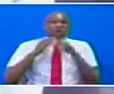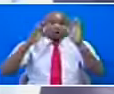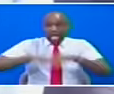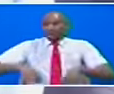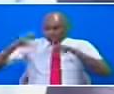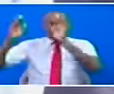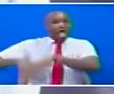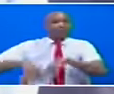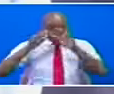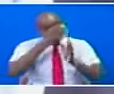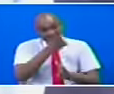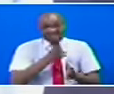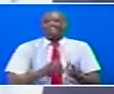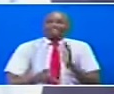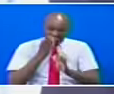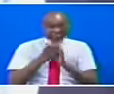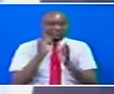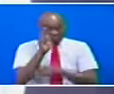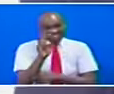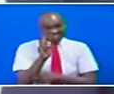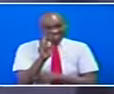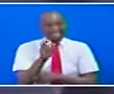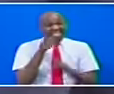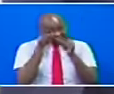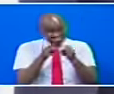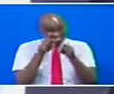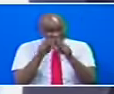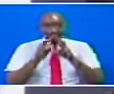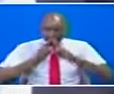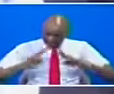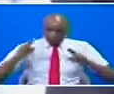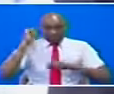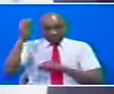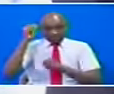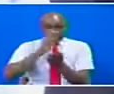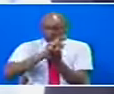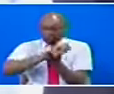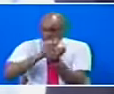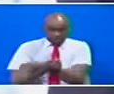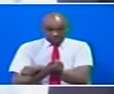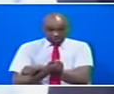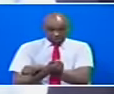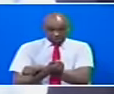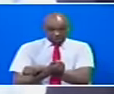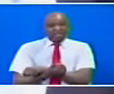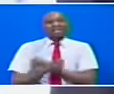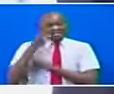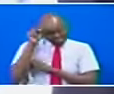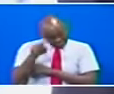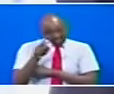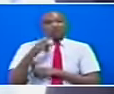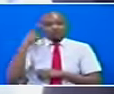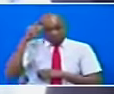and coming down is very fast. So this is a peaceful political revolution, and the NASA is for the